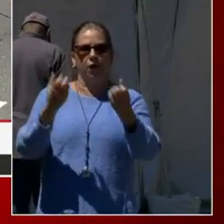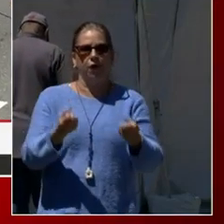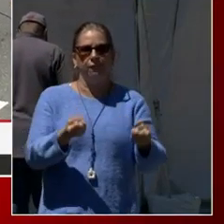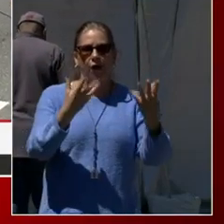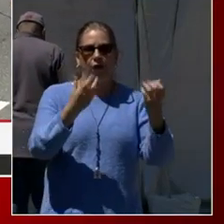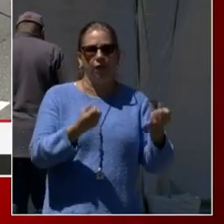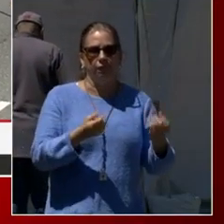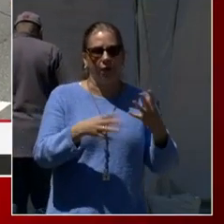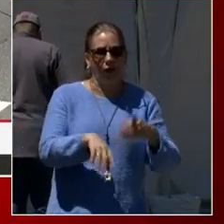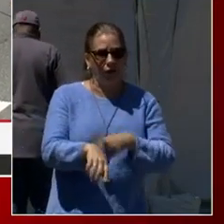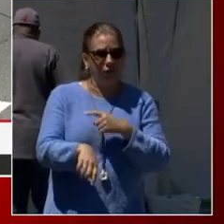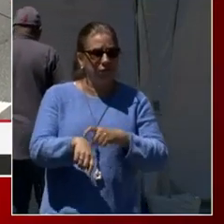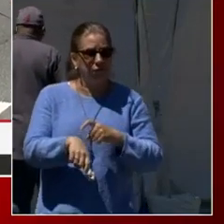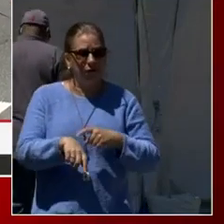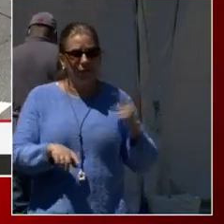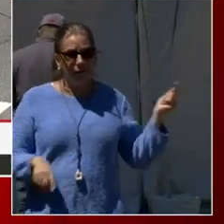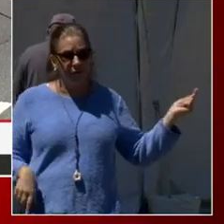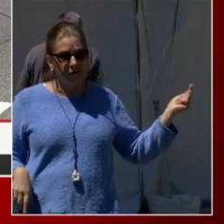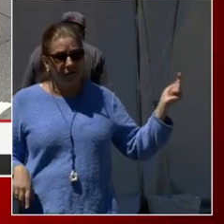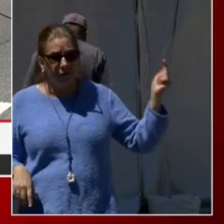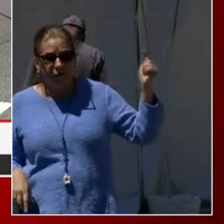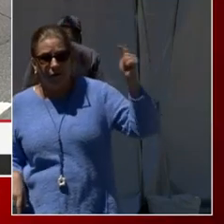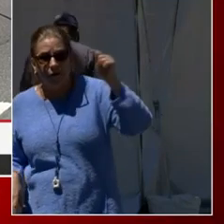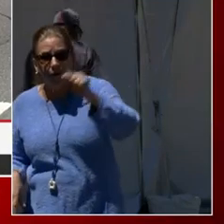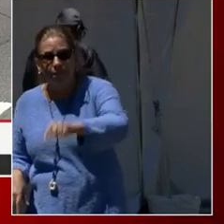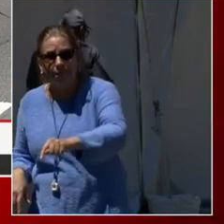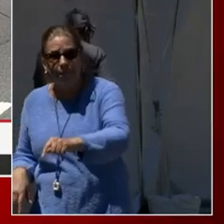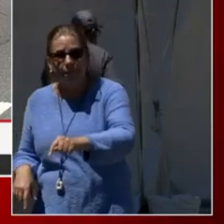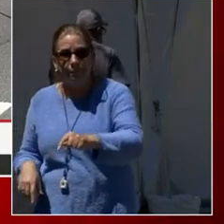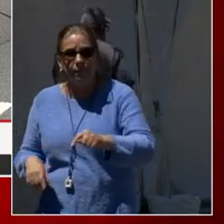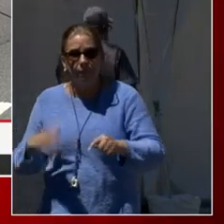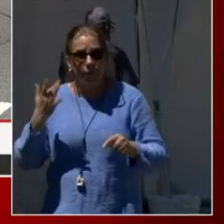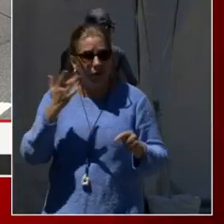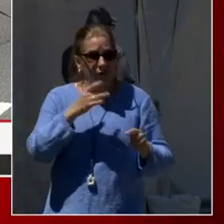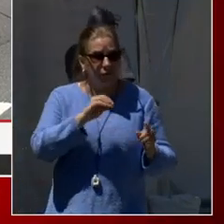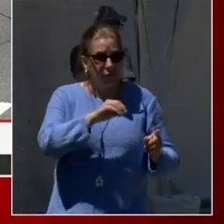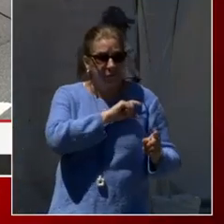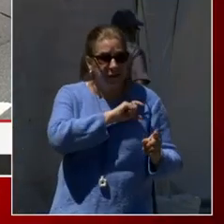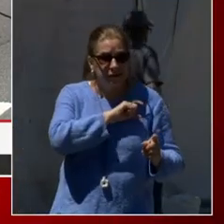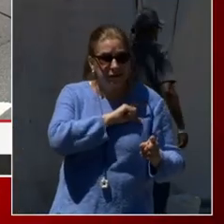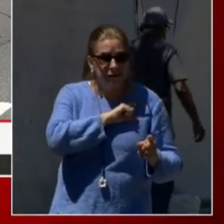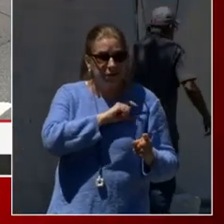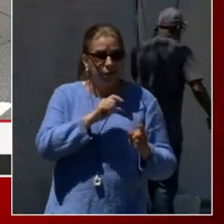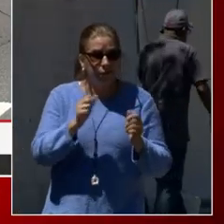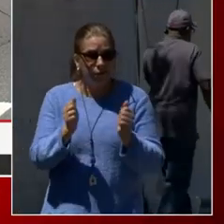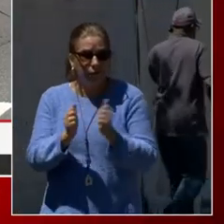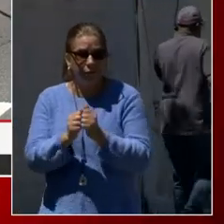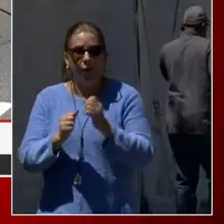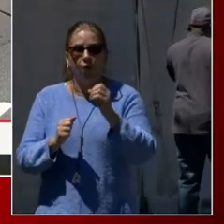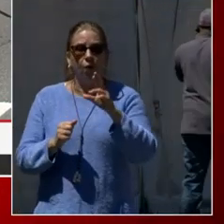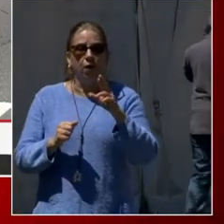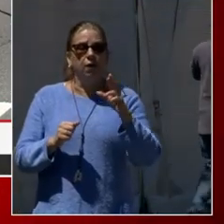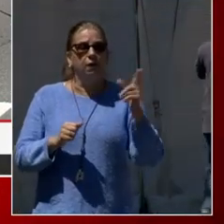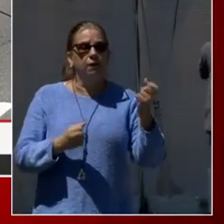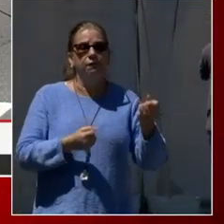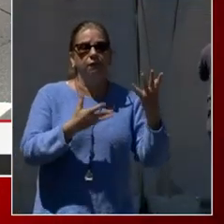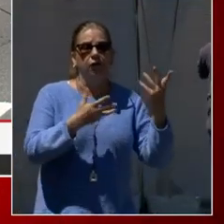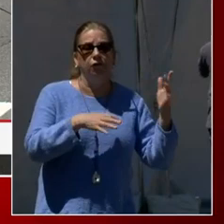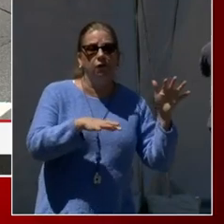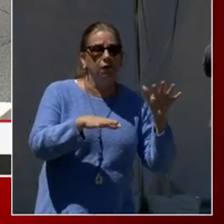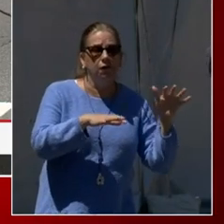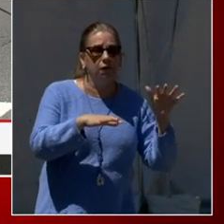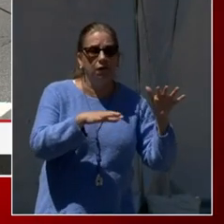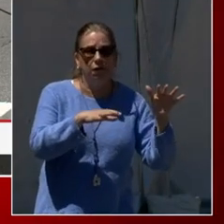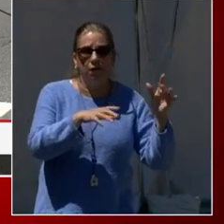didn't have a police escort, or were they told not to go in to a certain situation because they didn't have a police escort? And then secondly, there